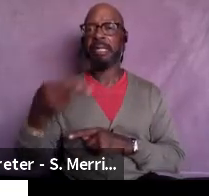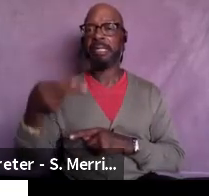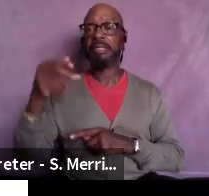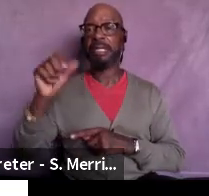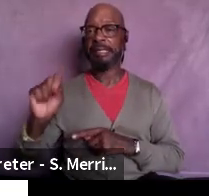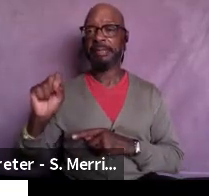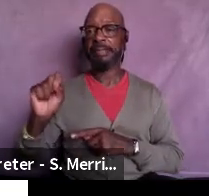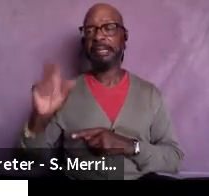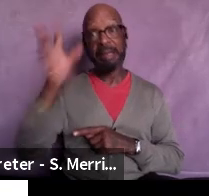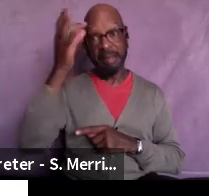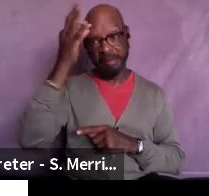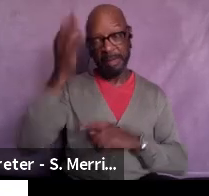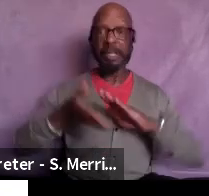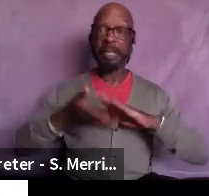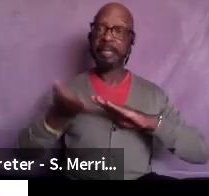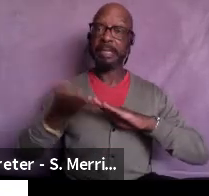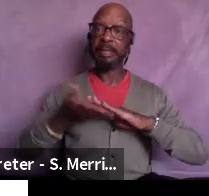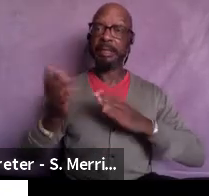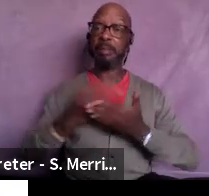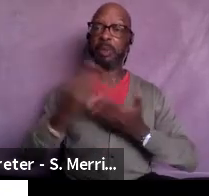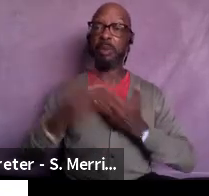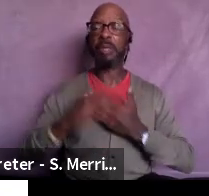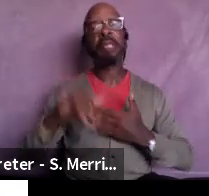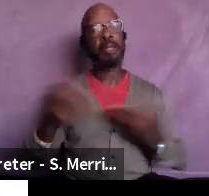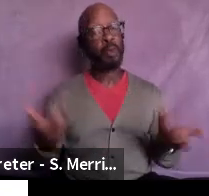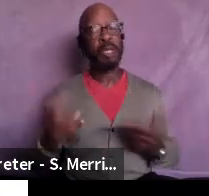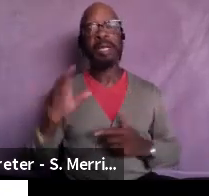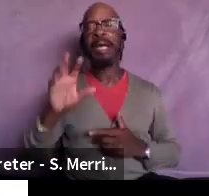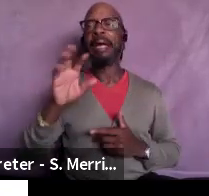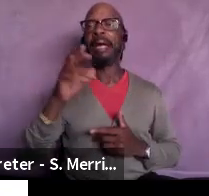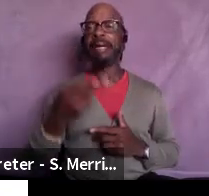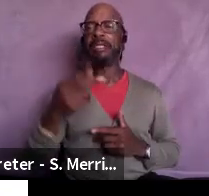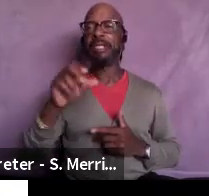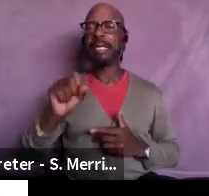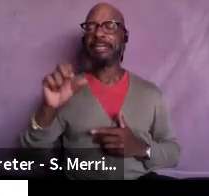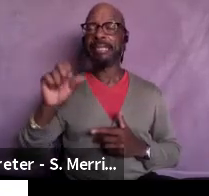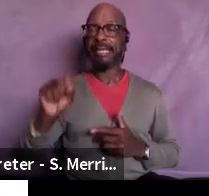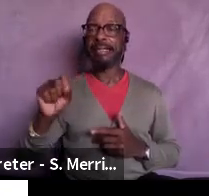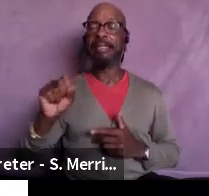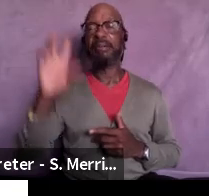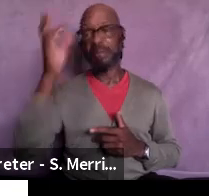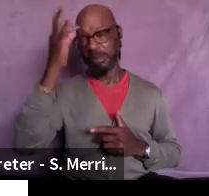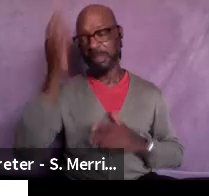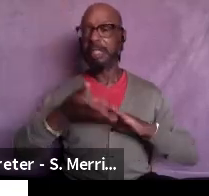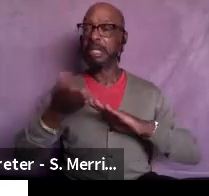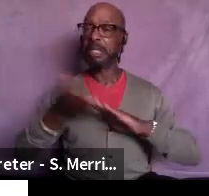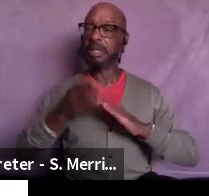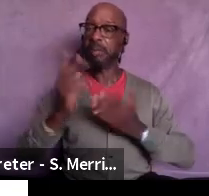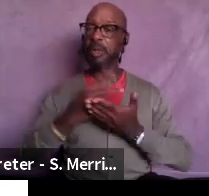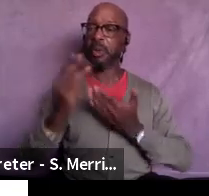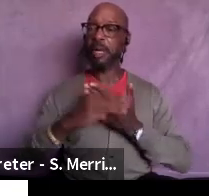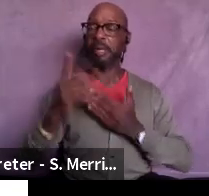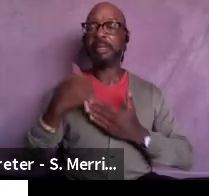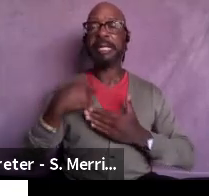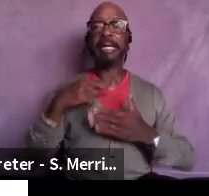federally conducted programs, that would be the HHS federally conducted programs, and public entities, state or